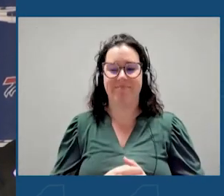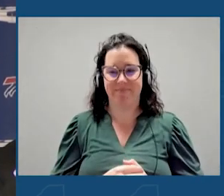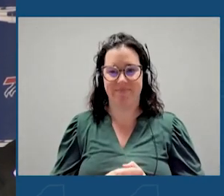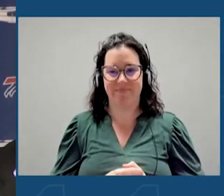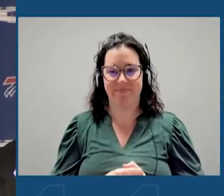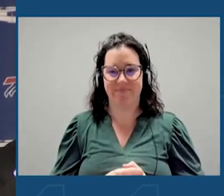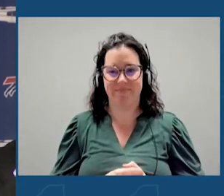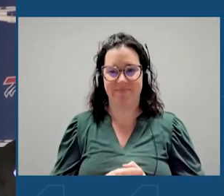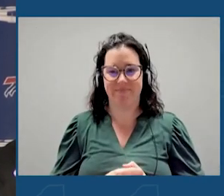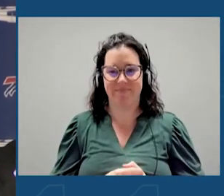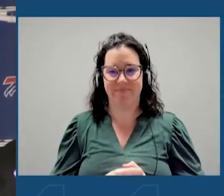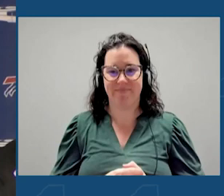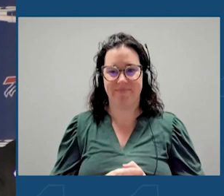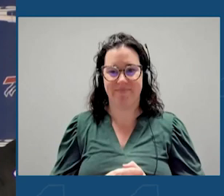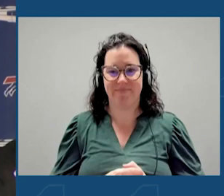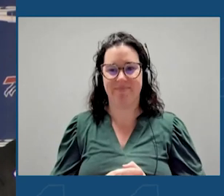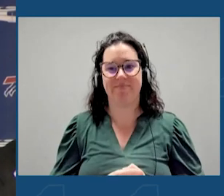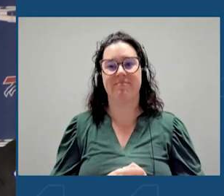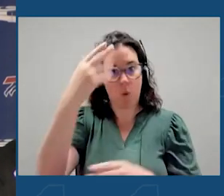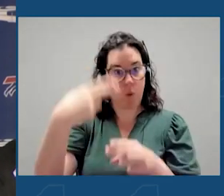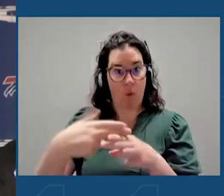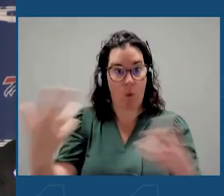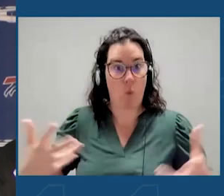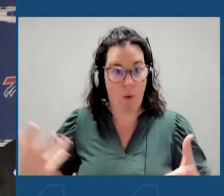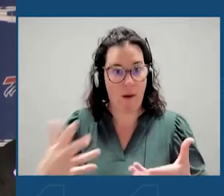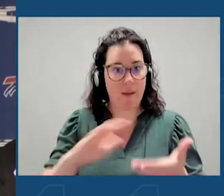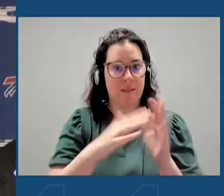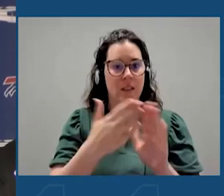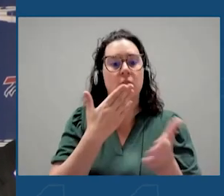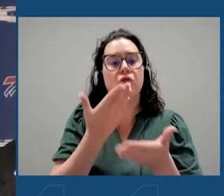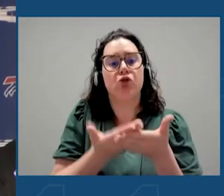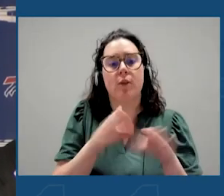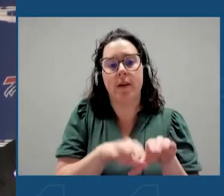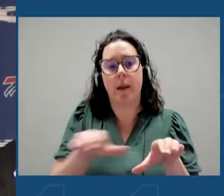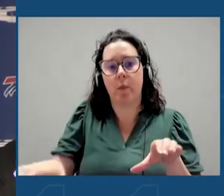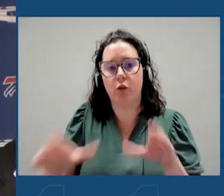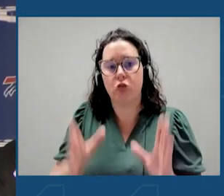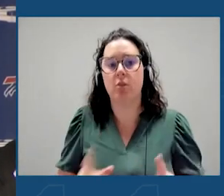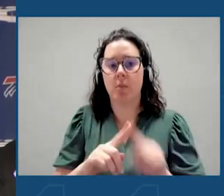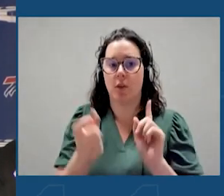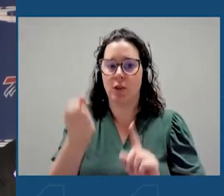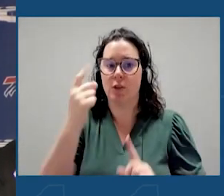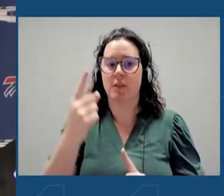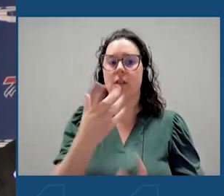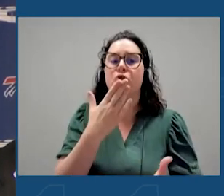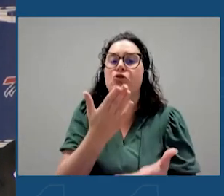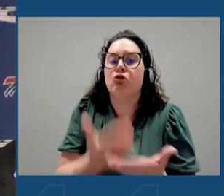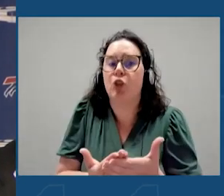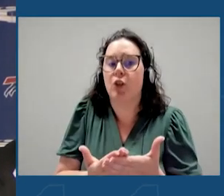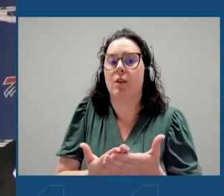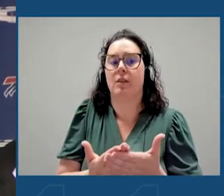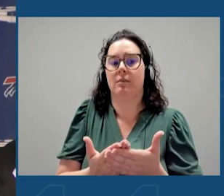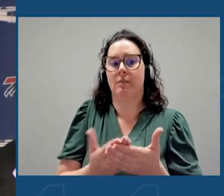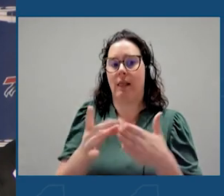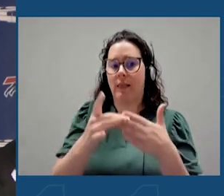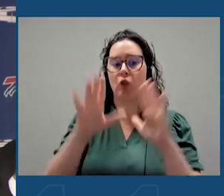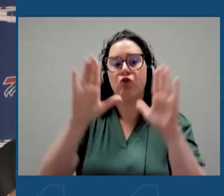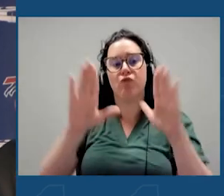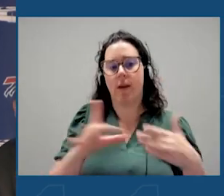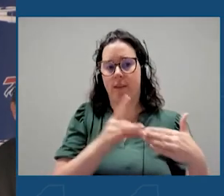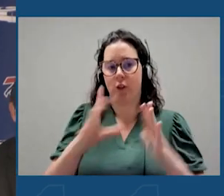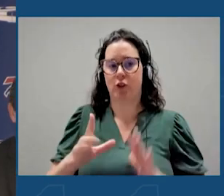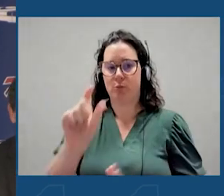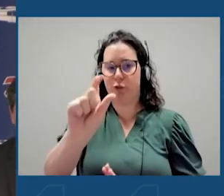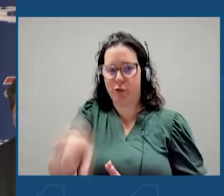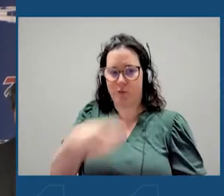Buffalo is known as the city of good neighbors, but I'm telling you, it also should be known as the city of great leadership. There's a special group of